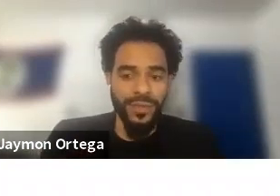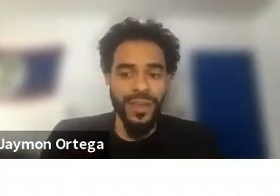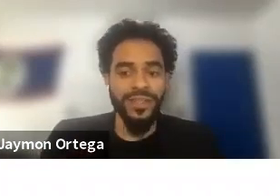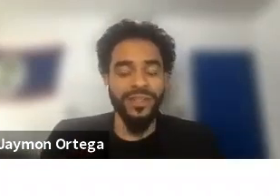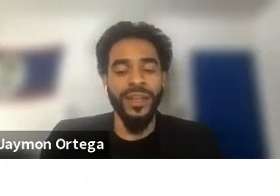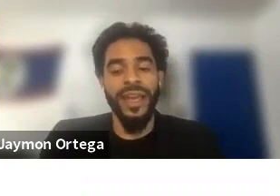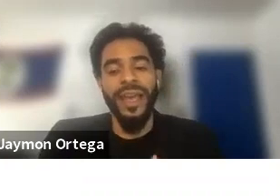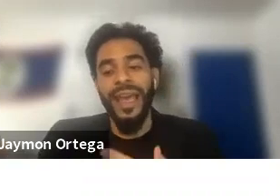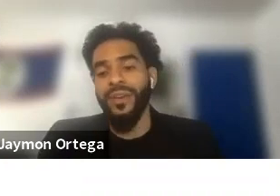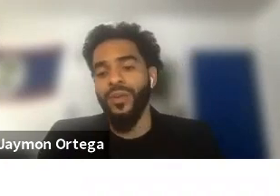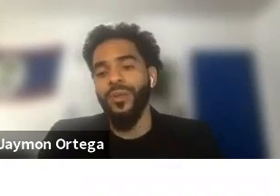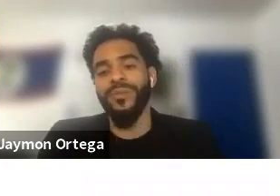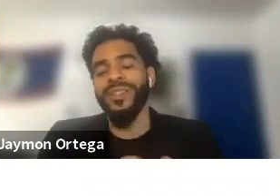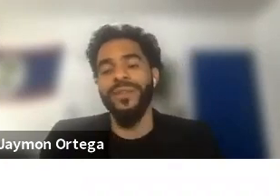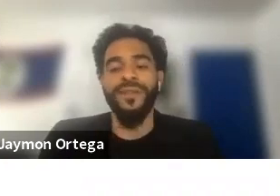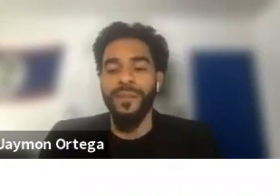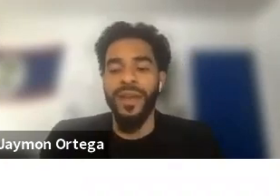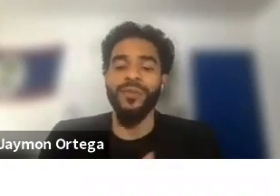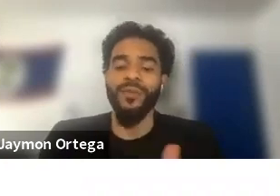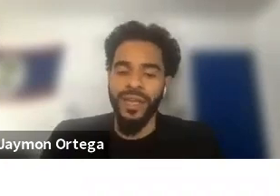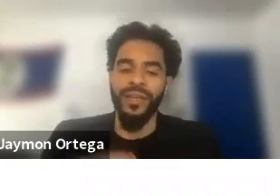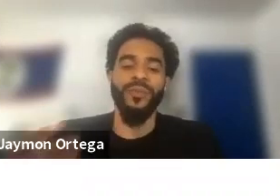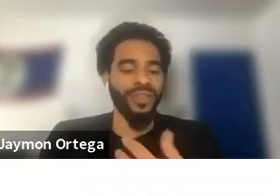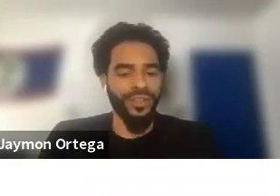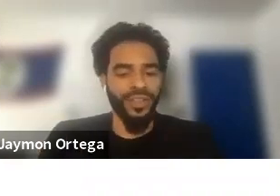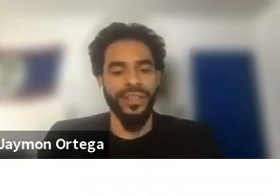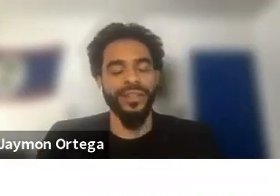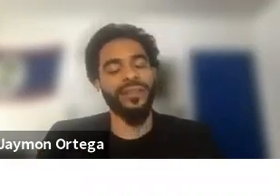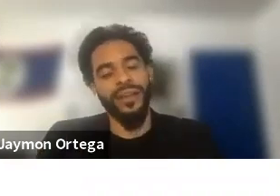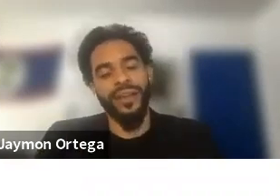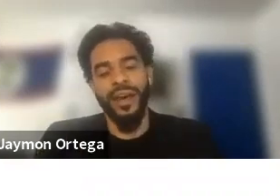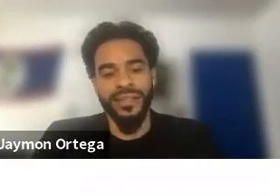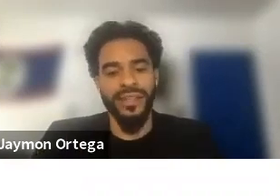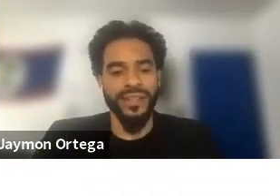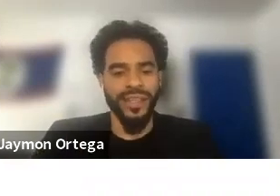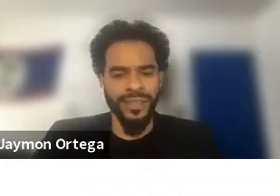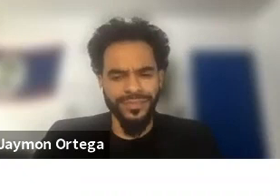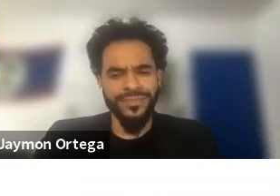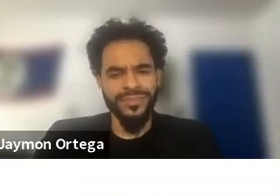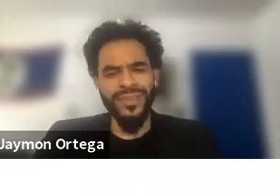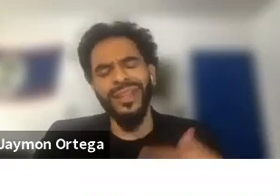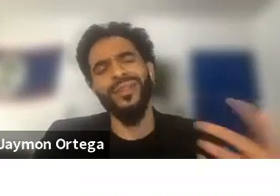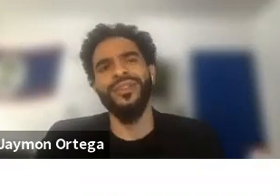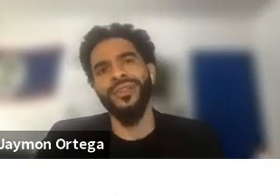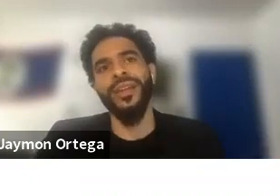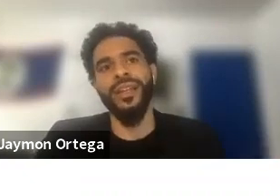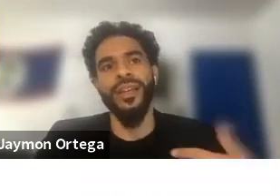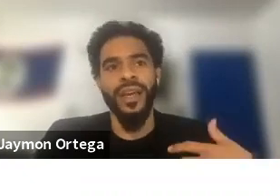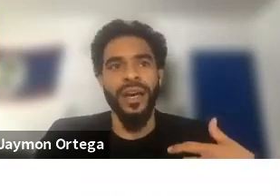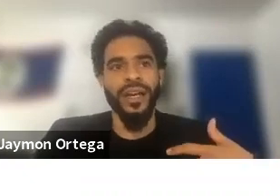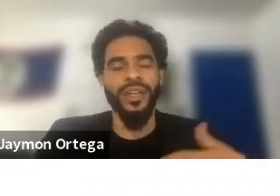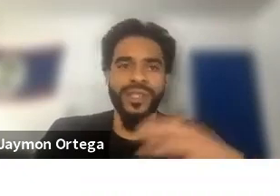with professors and or when receiving feedback on writing or research ideas, et cetera, et cetera. And so on your